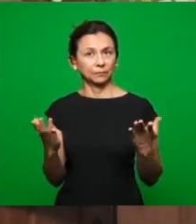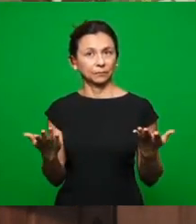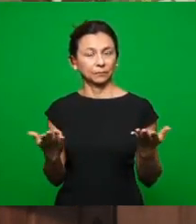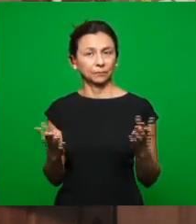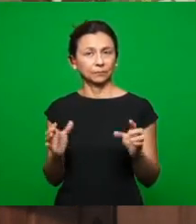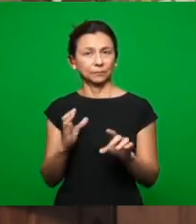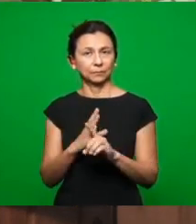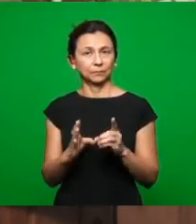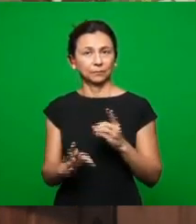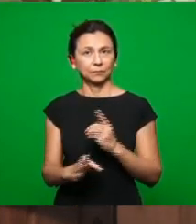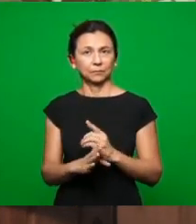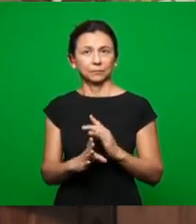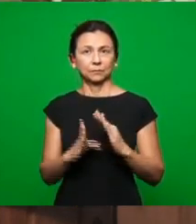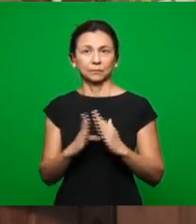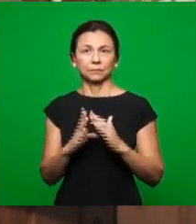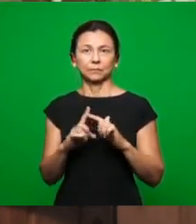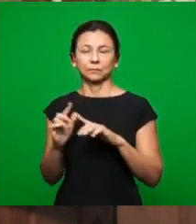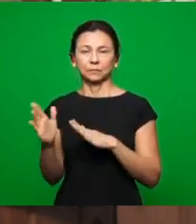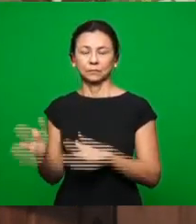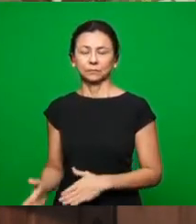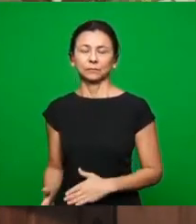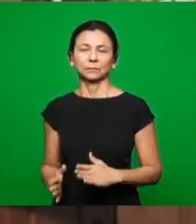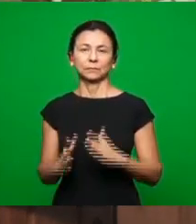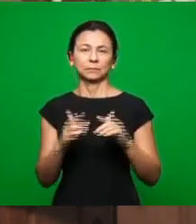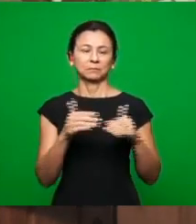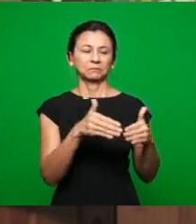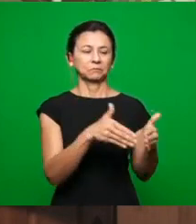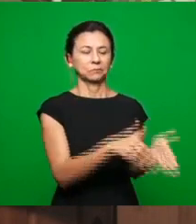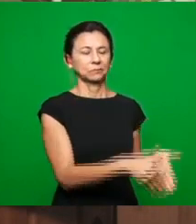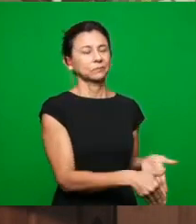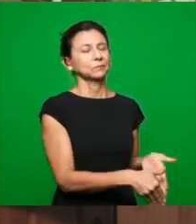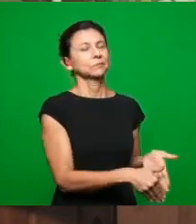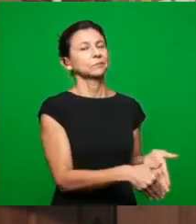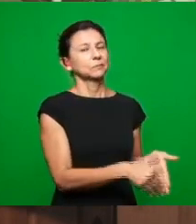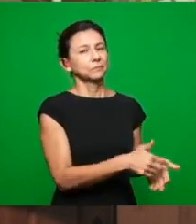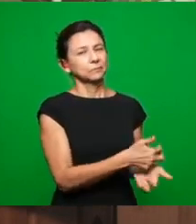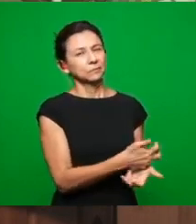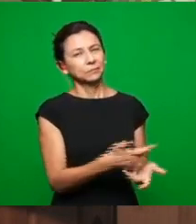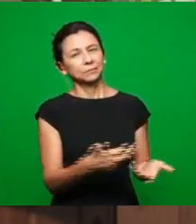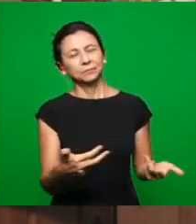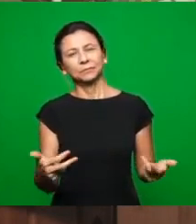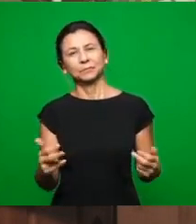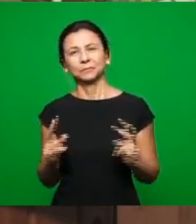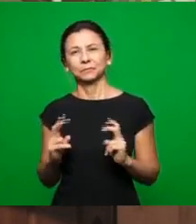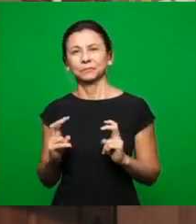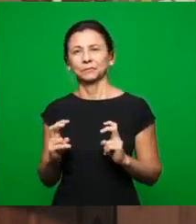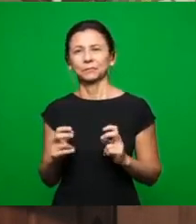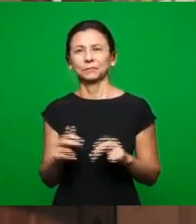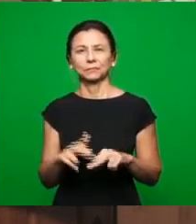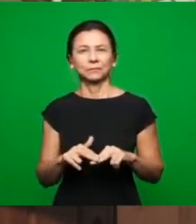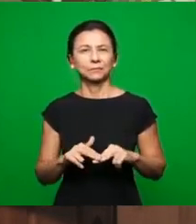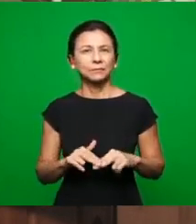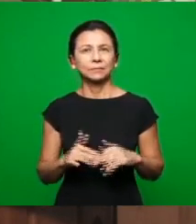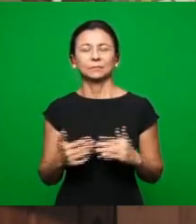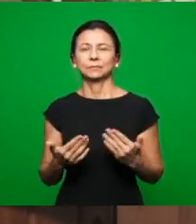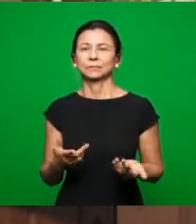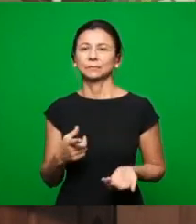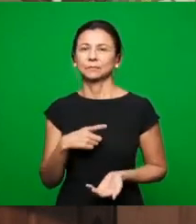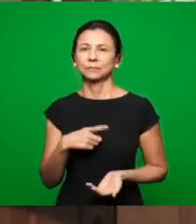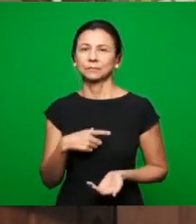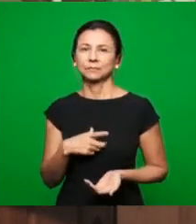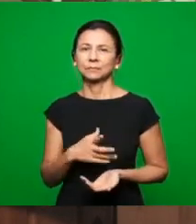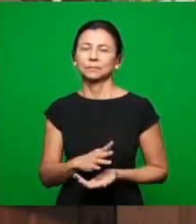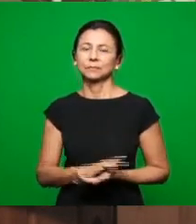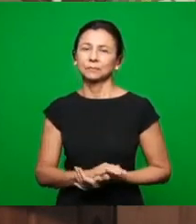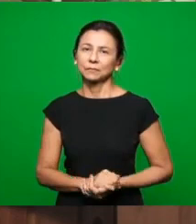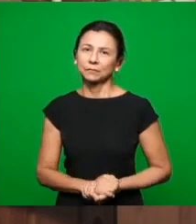they're going to speak about the faithful church and about the unfaithful church. They have many topics, many